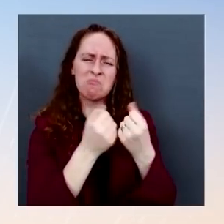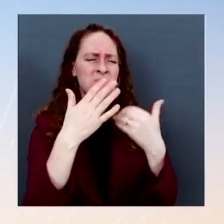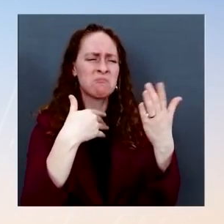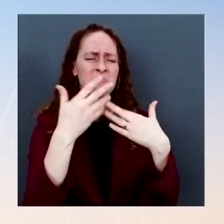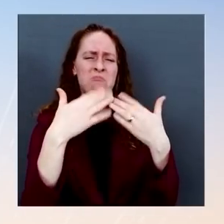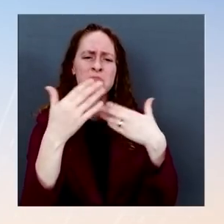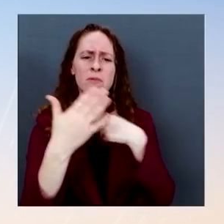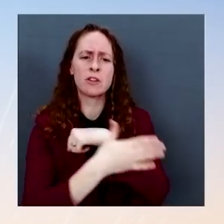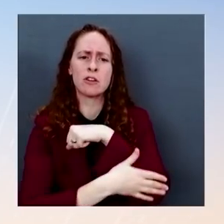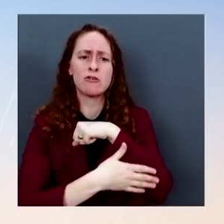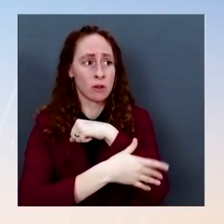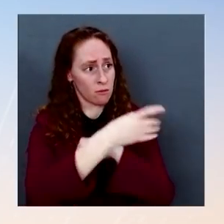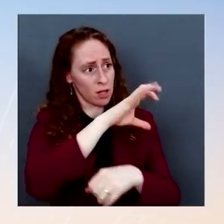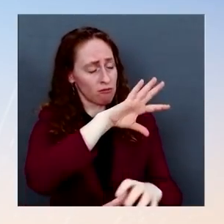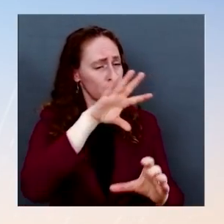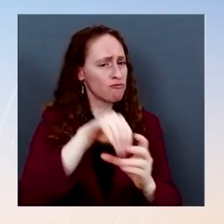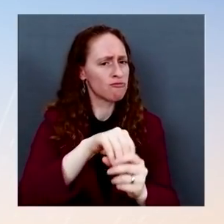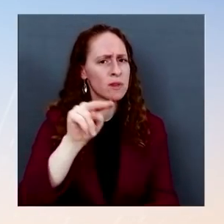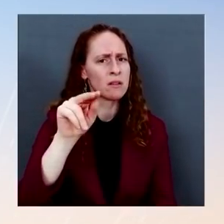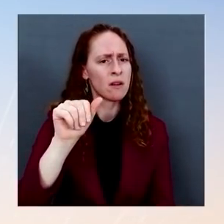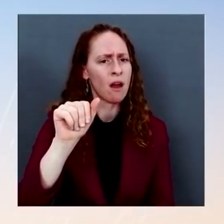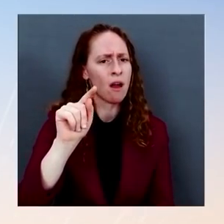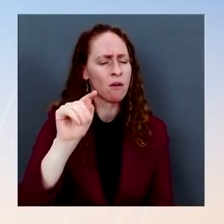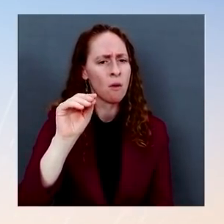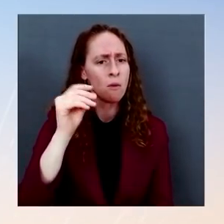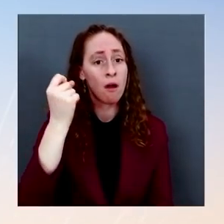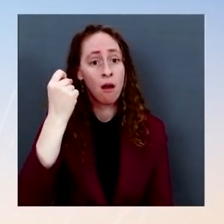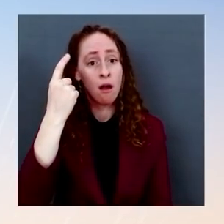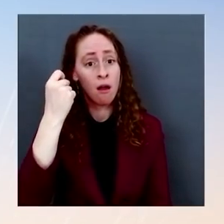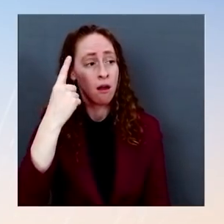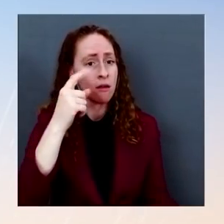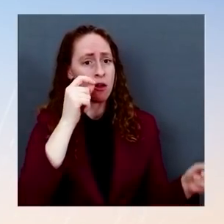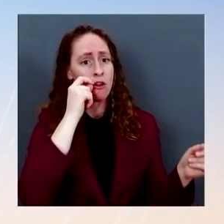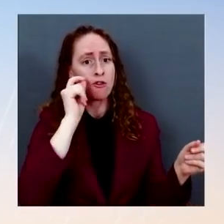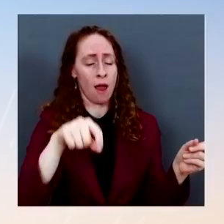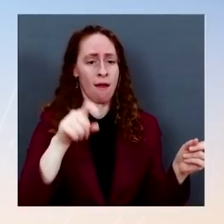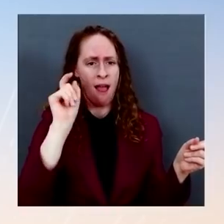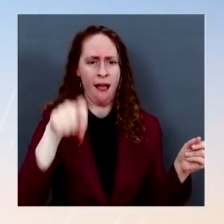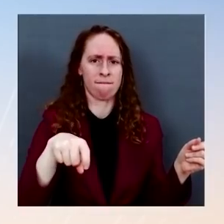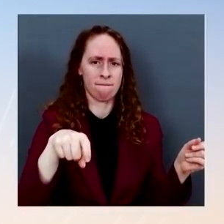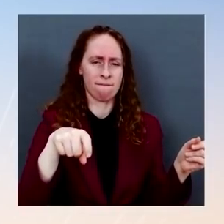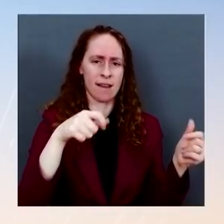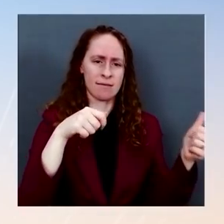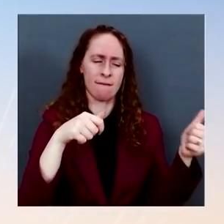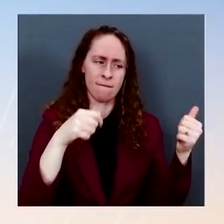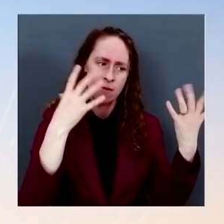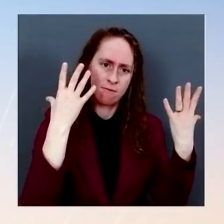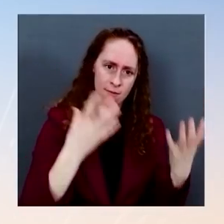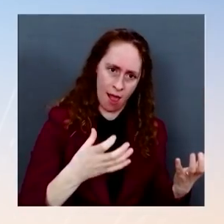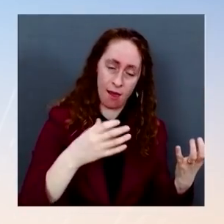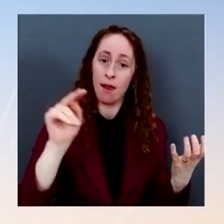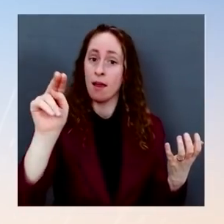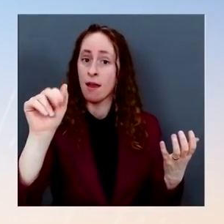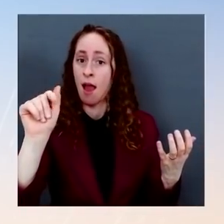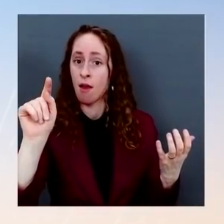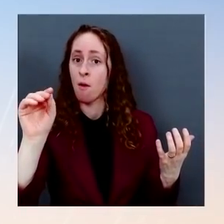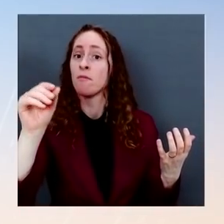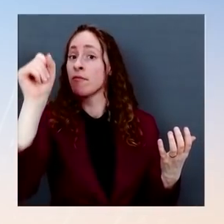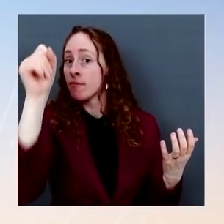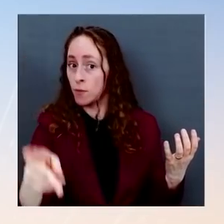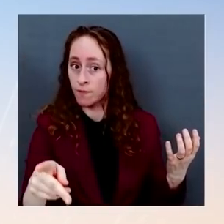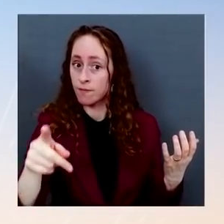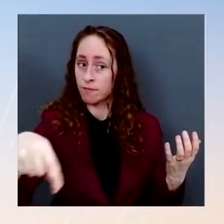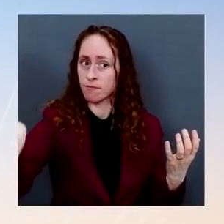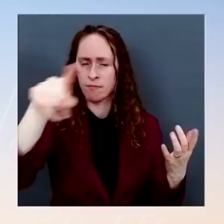30 NATO allies to determine. And then on Afghanistan, what's the administration's take on this letter from 46 members